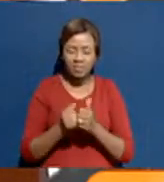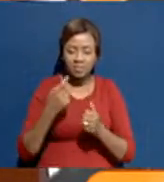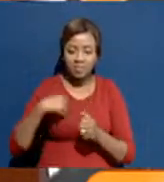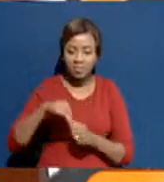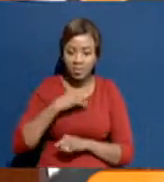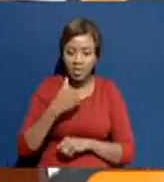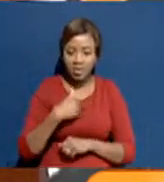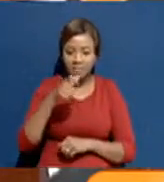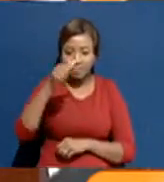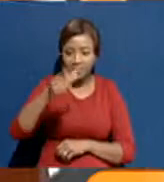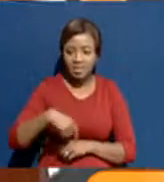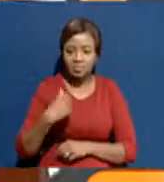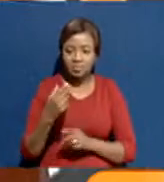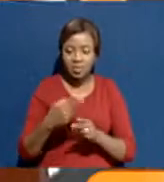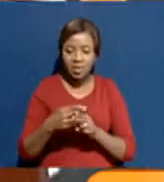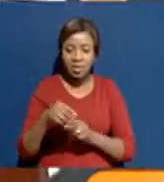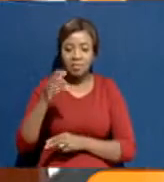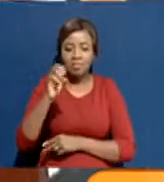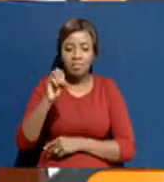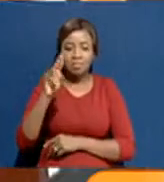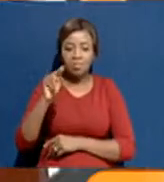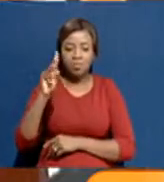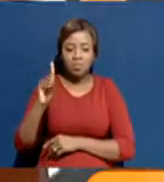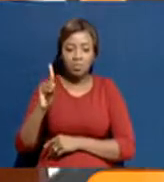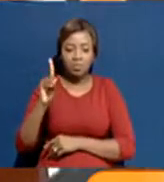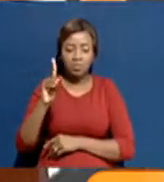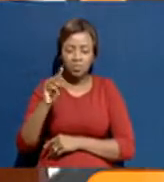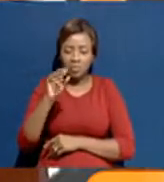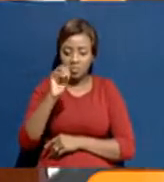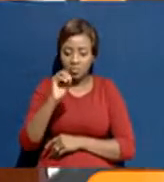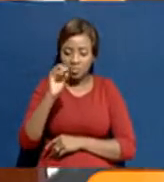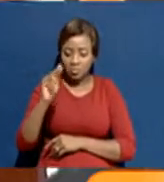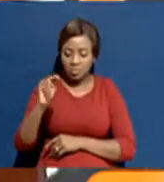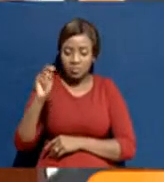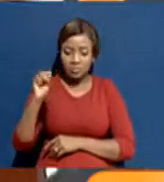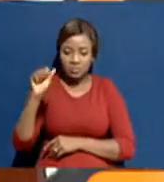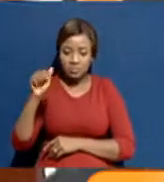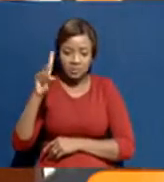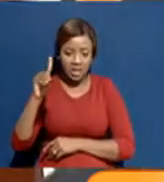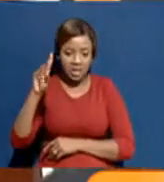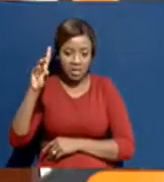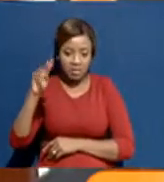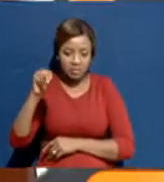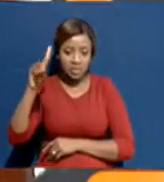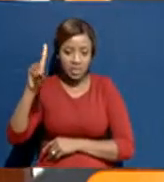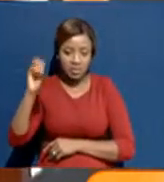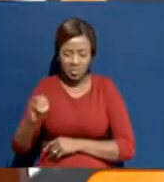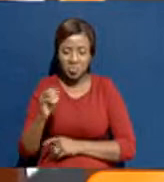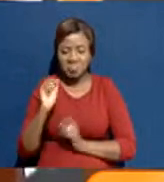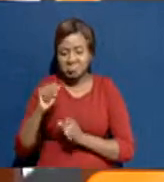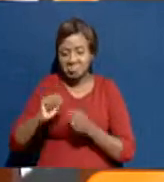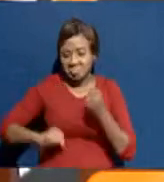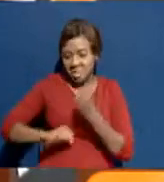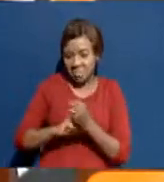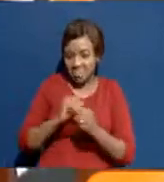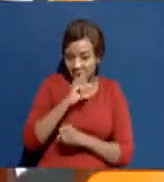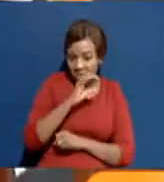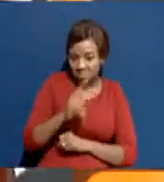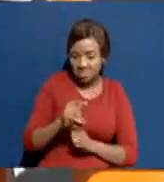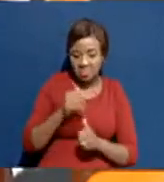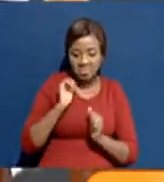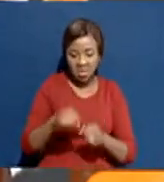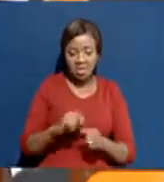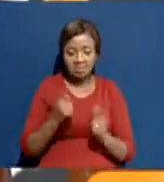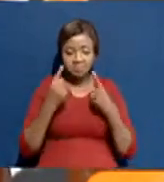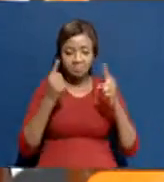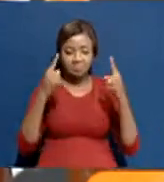Onsando at the time, maybe I think we'll have had a more success with the technology that we used. But